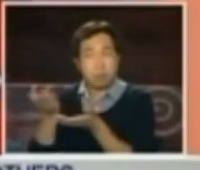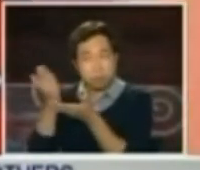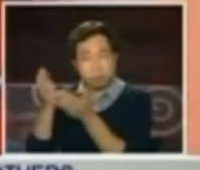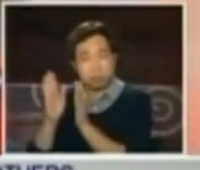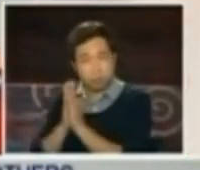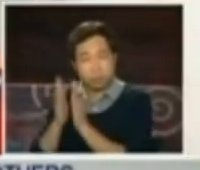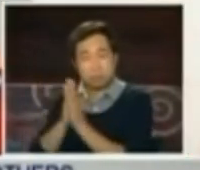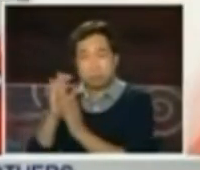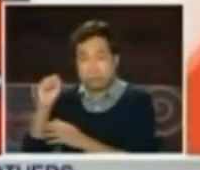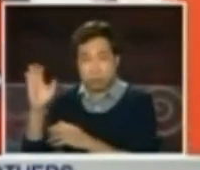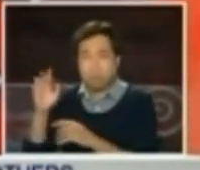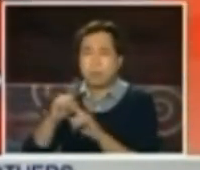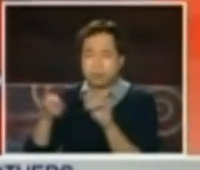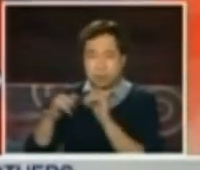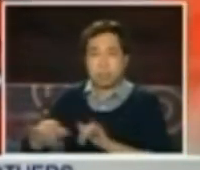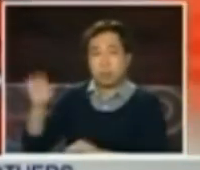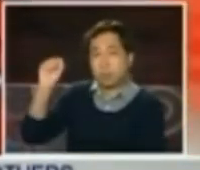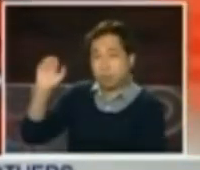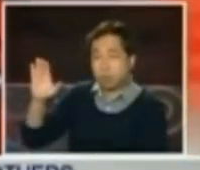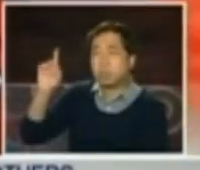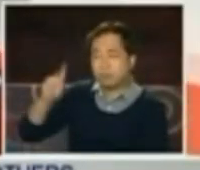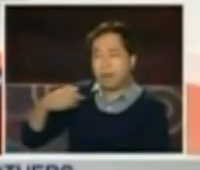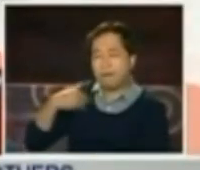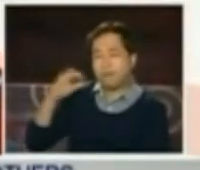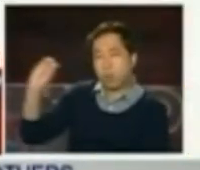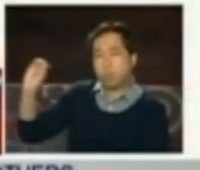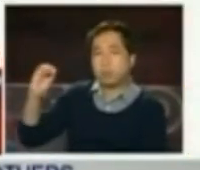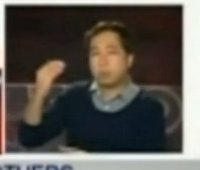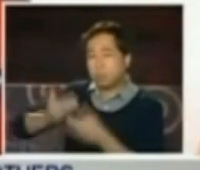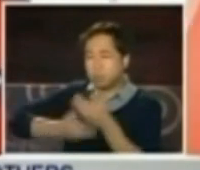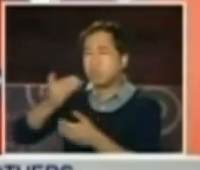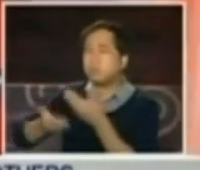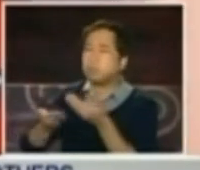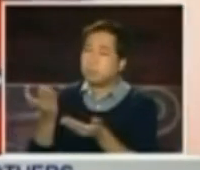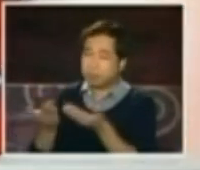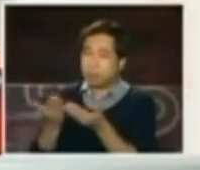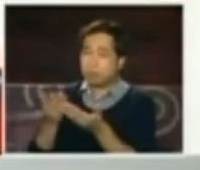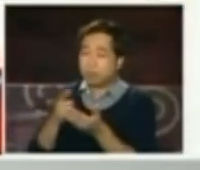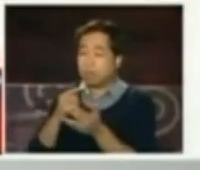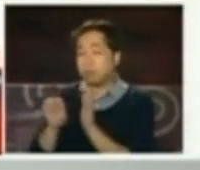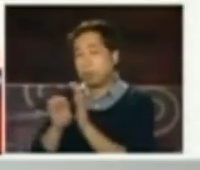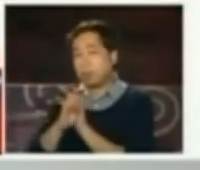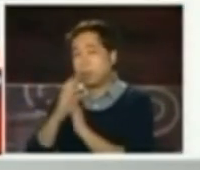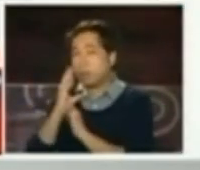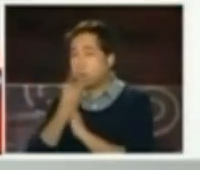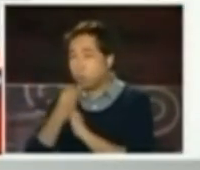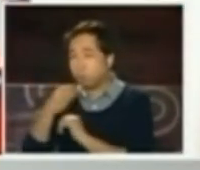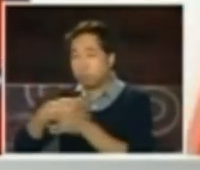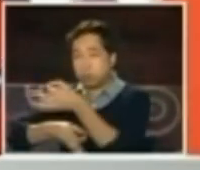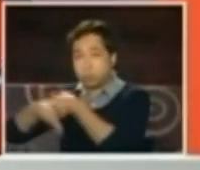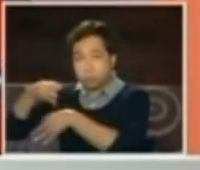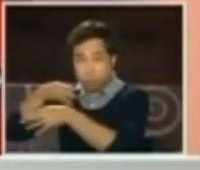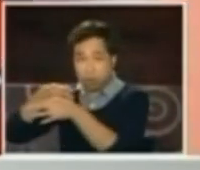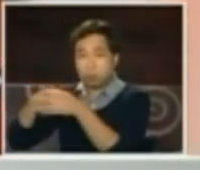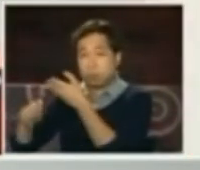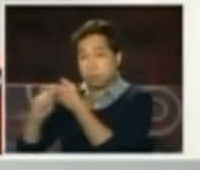Court. Nevertheless, the Supreme Court must have their own procedures, no? Such as who replaces the Chief Justice